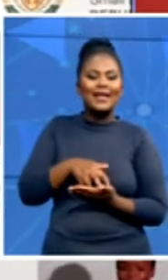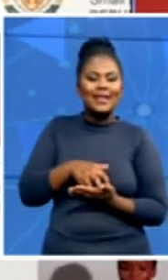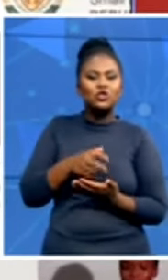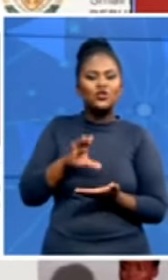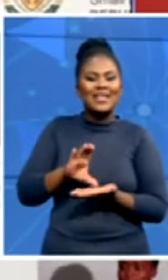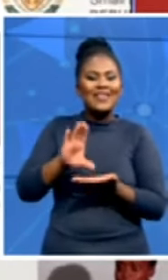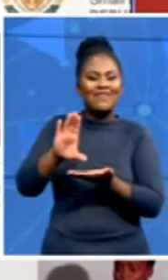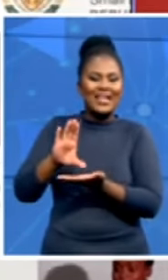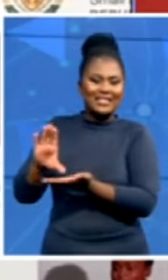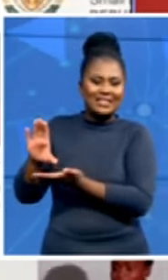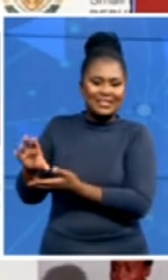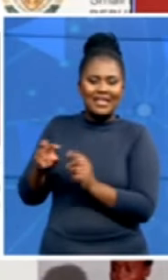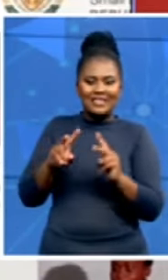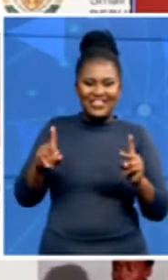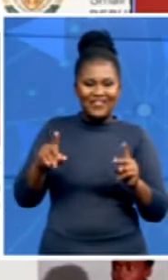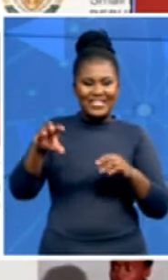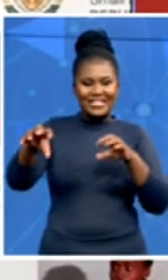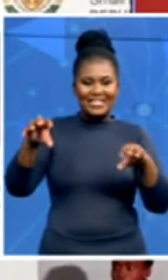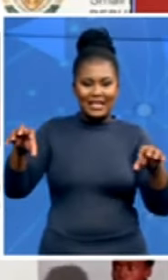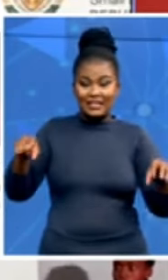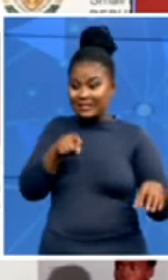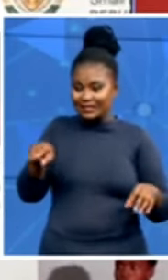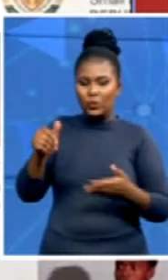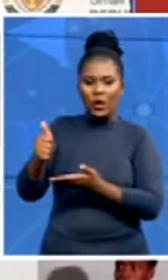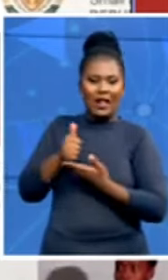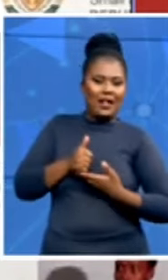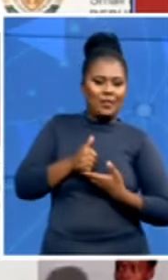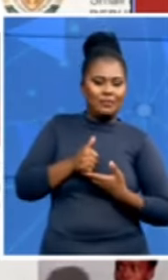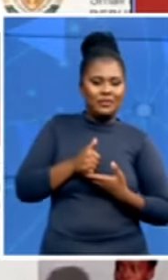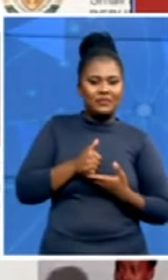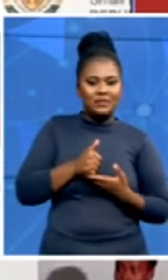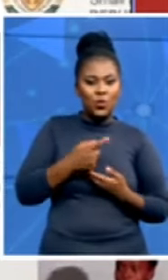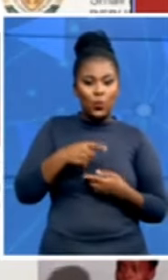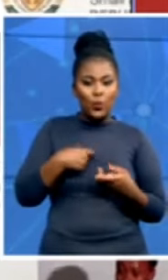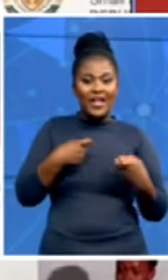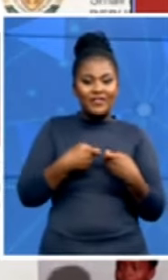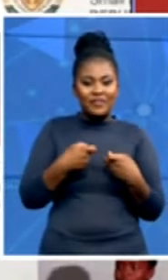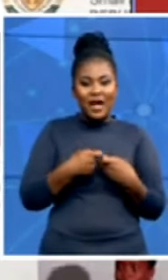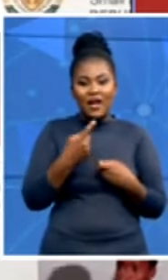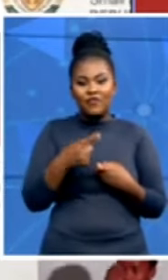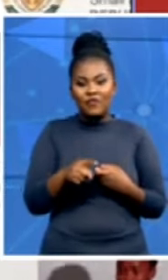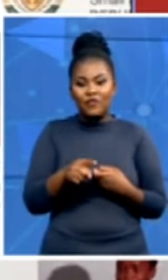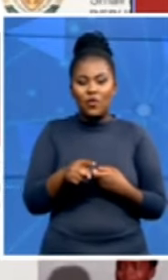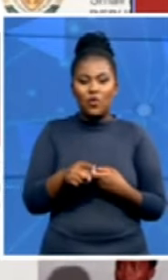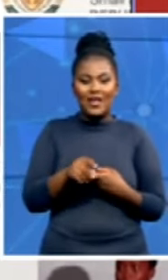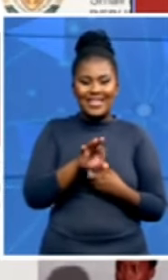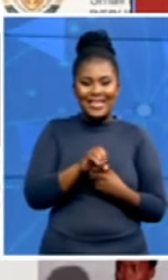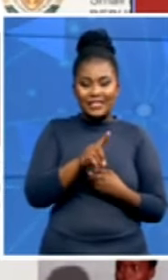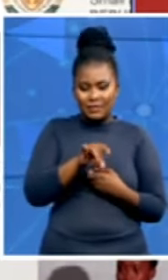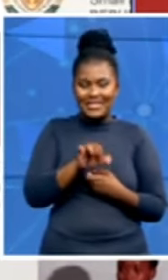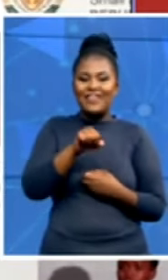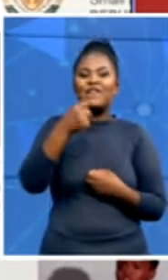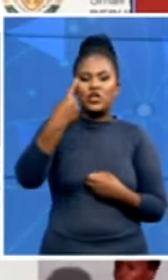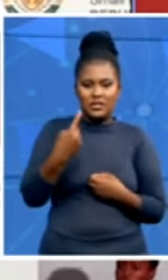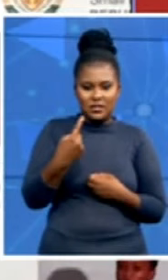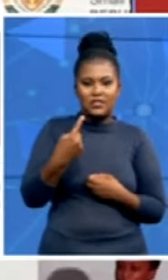really help us not only fight for this meaningful 30% first, but to say, 30% is not enough. It's